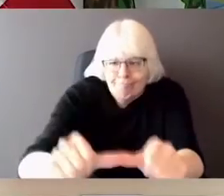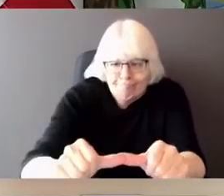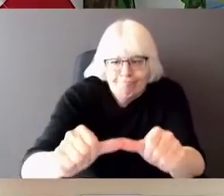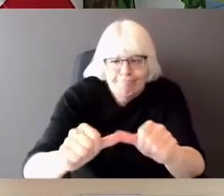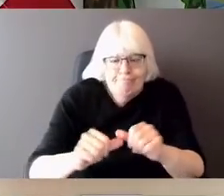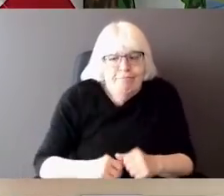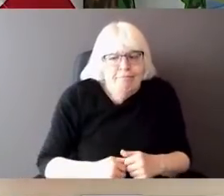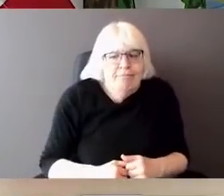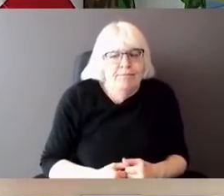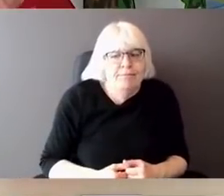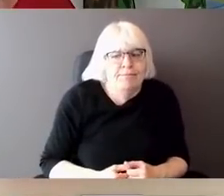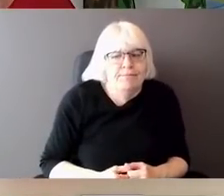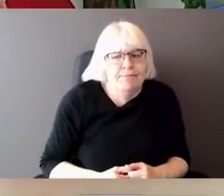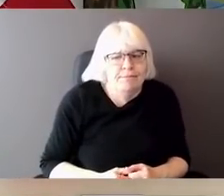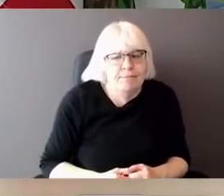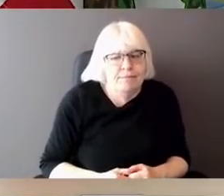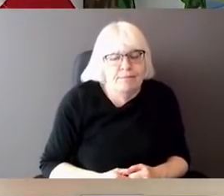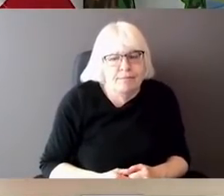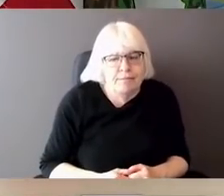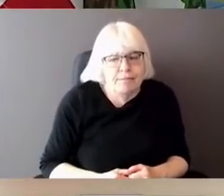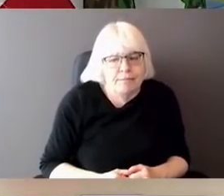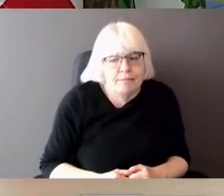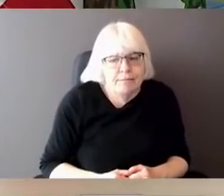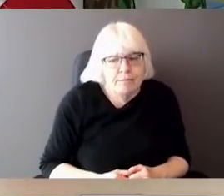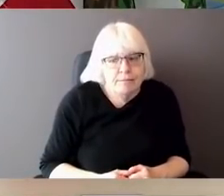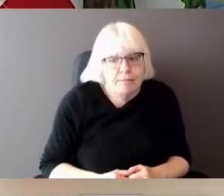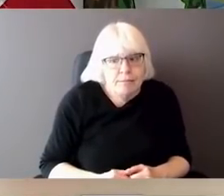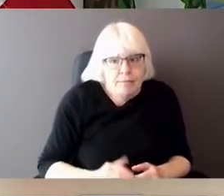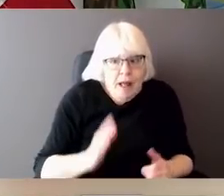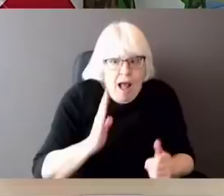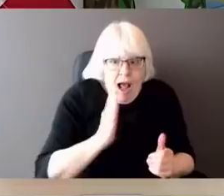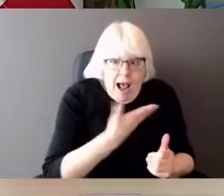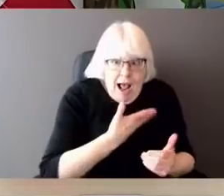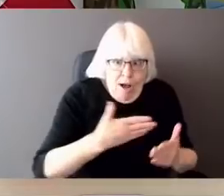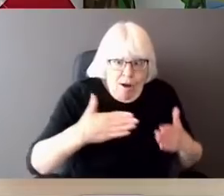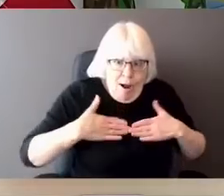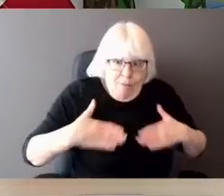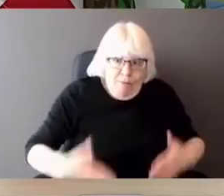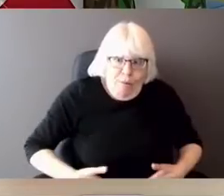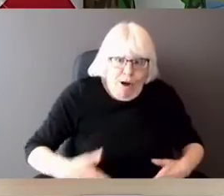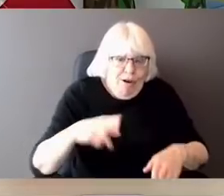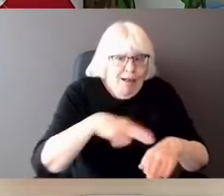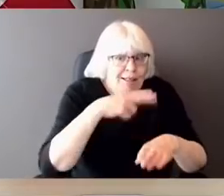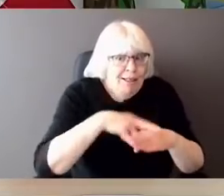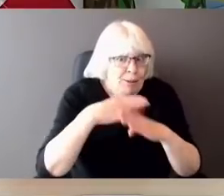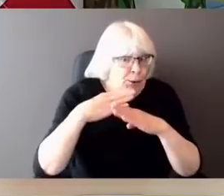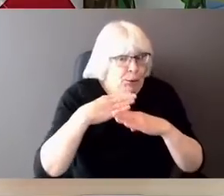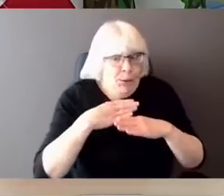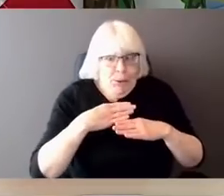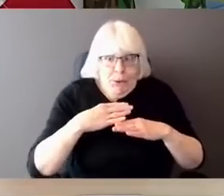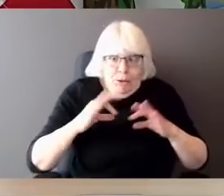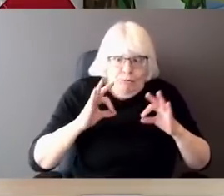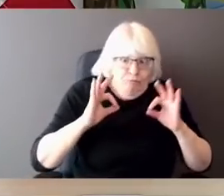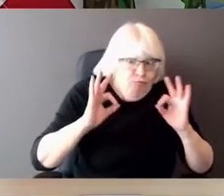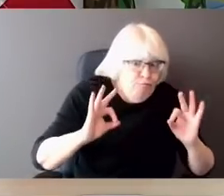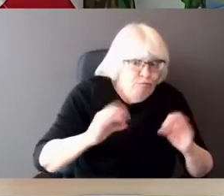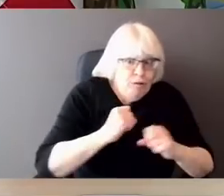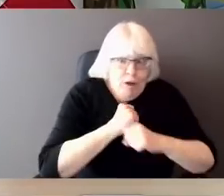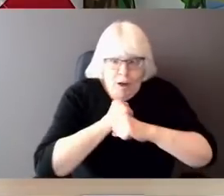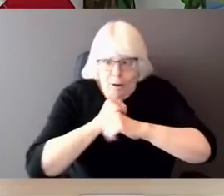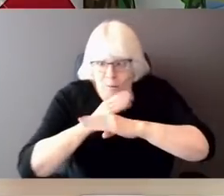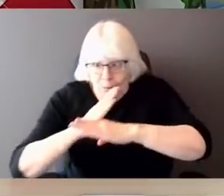how well our immunity can protect us, and which allows us to move forward not only over the next few weeks,